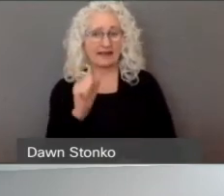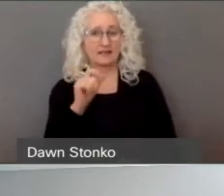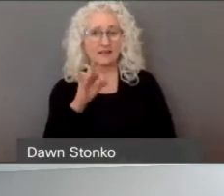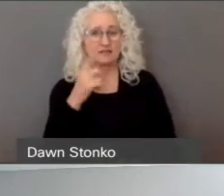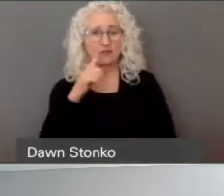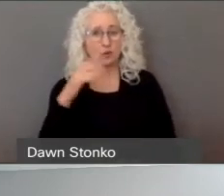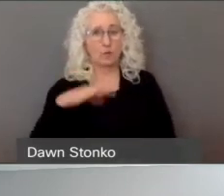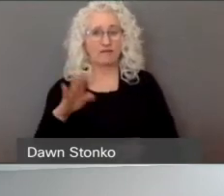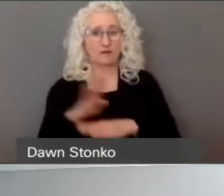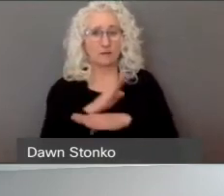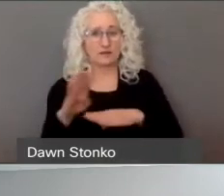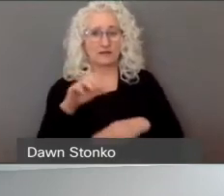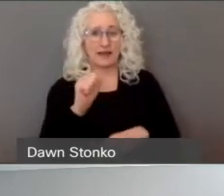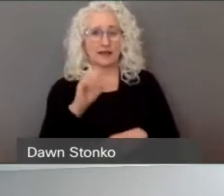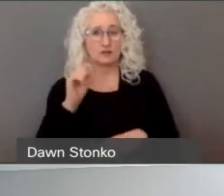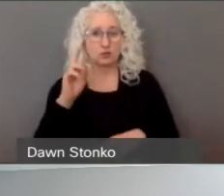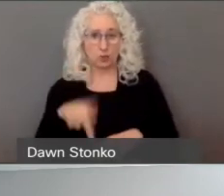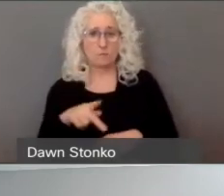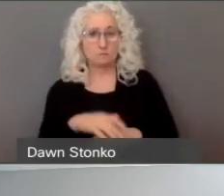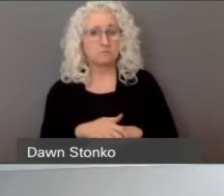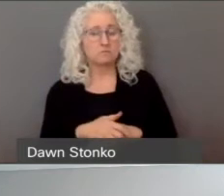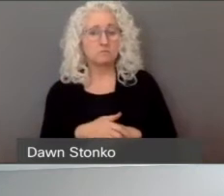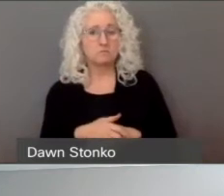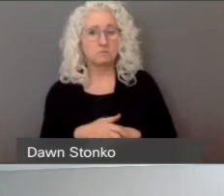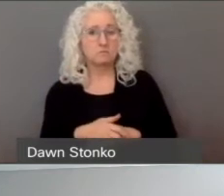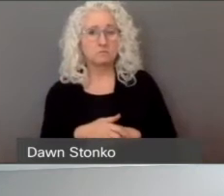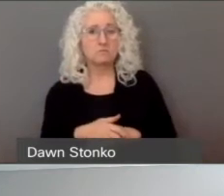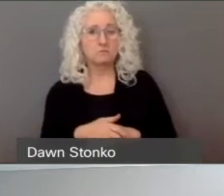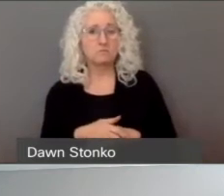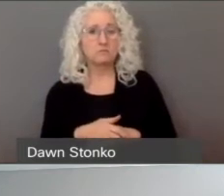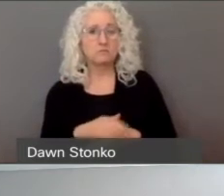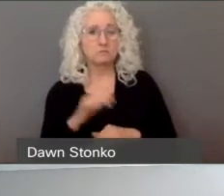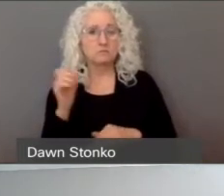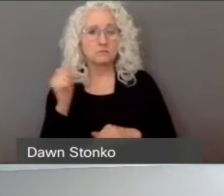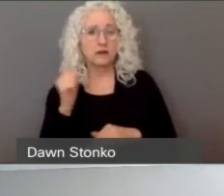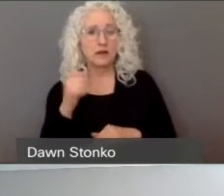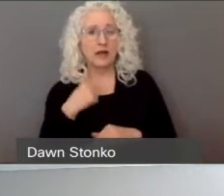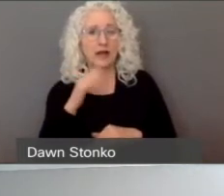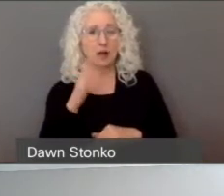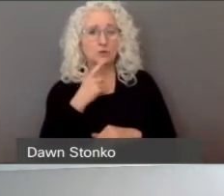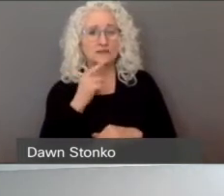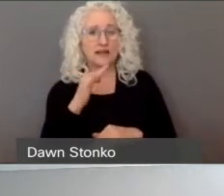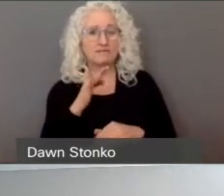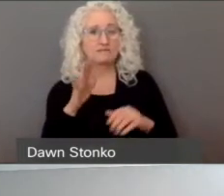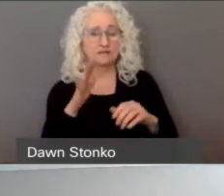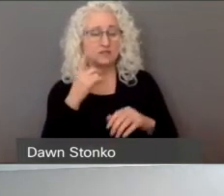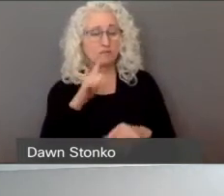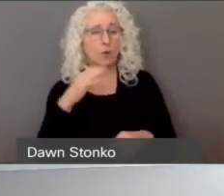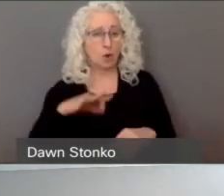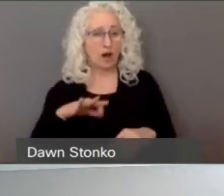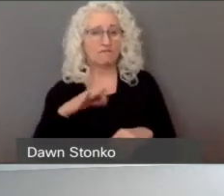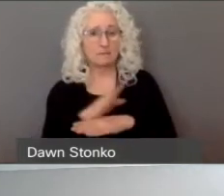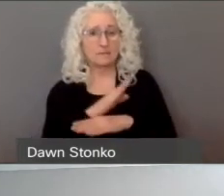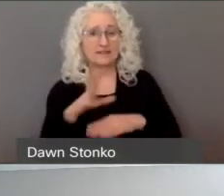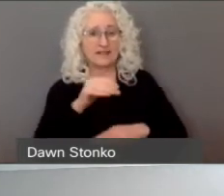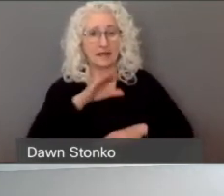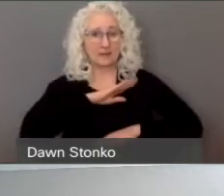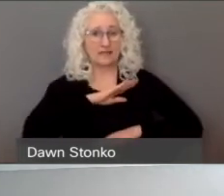for-profit business, S corp could be, you know, could be either. But yeah, I'm going to say if it's a for-profit business and it meets